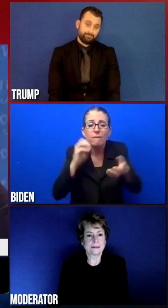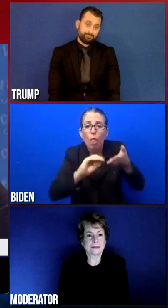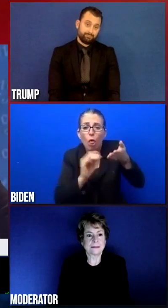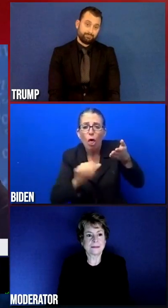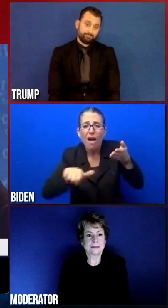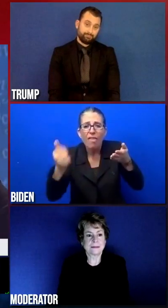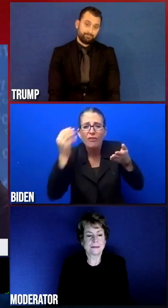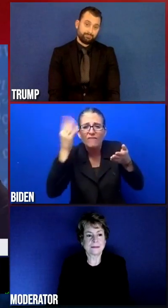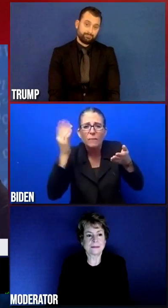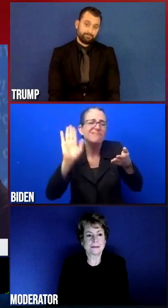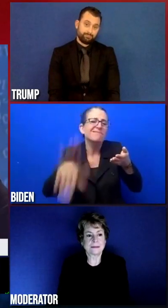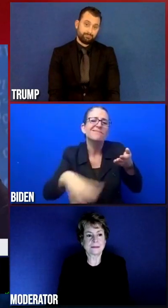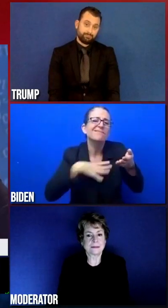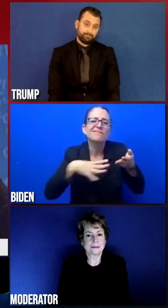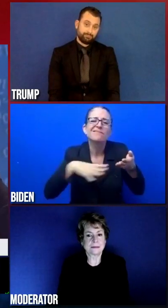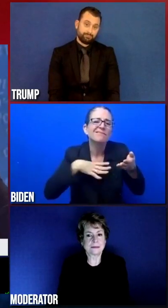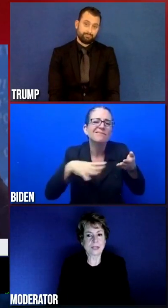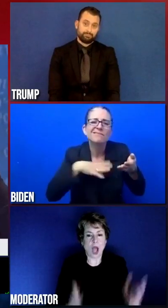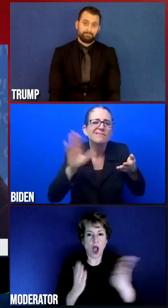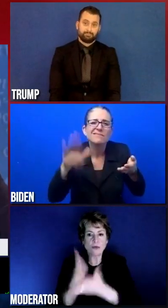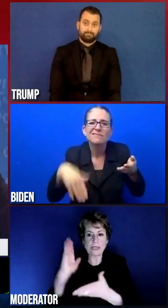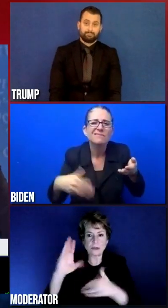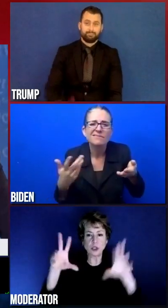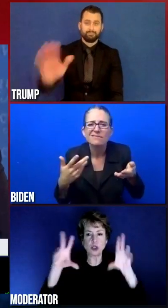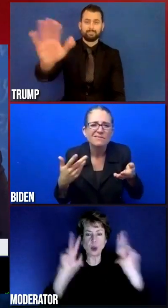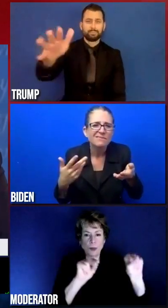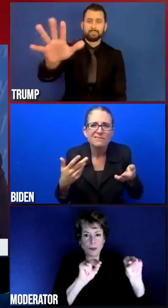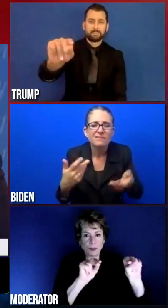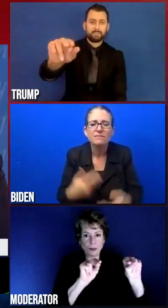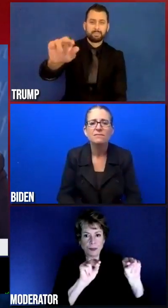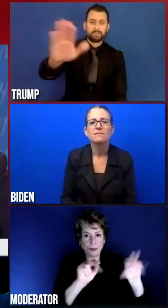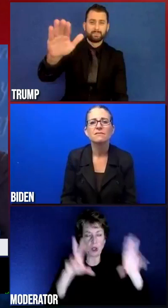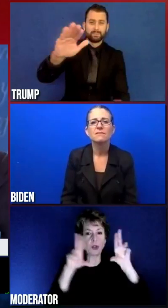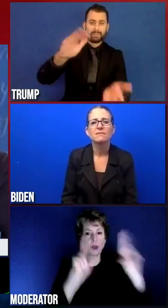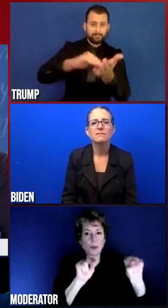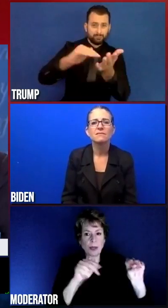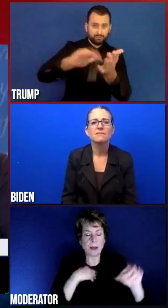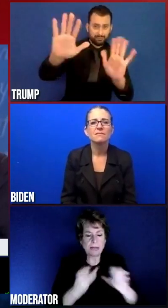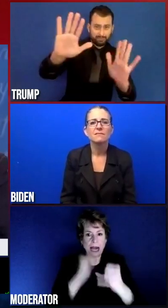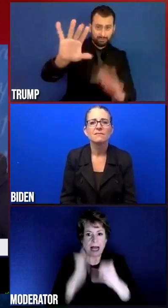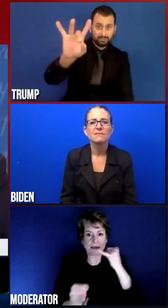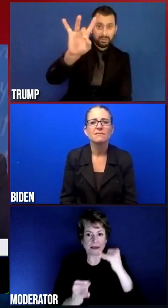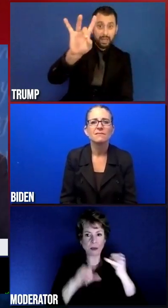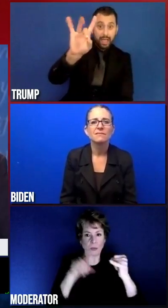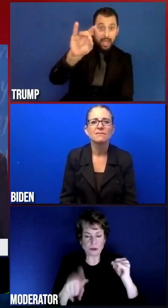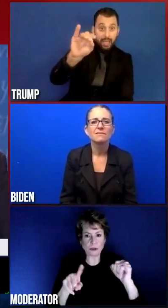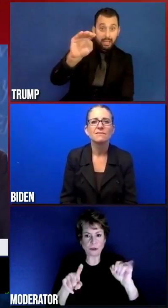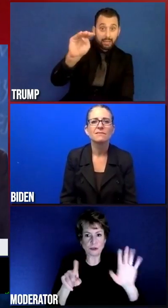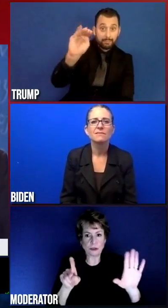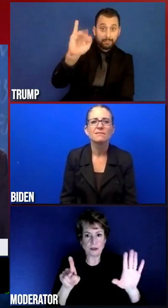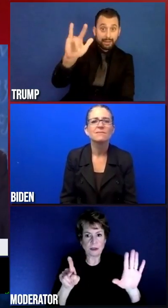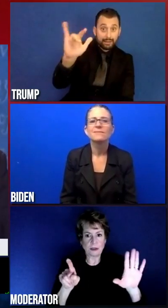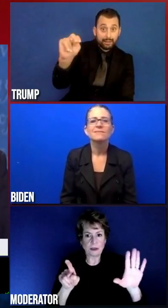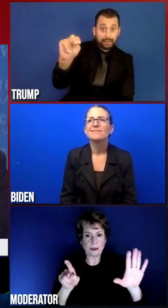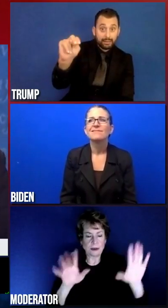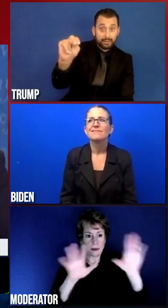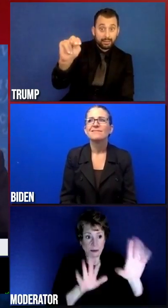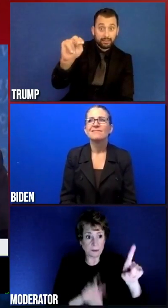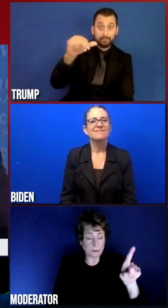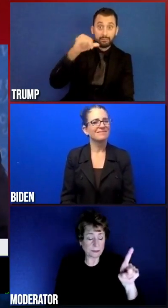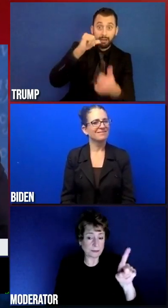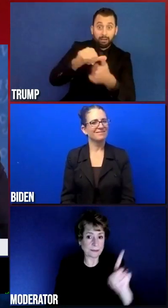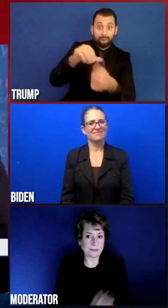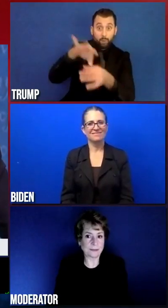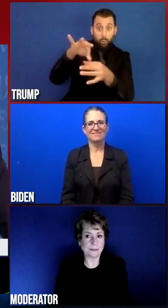me, Chris, when you have 80 million ballots I have a final sent in question. and swamping the system, you know it can't be done. You know it can't. And